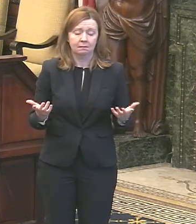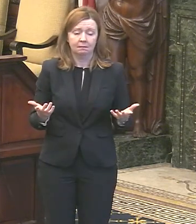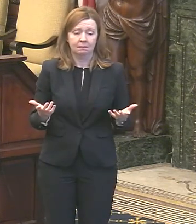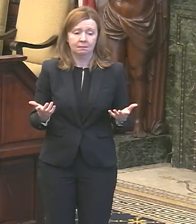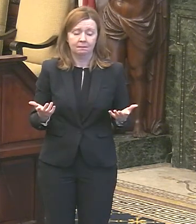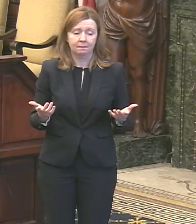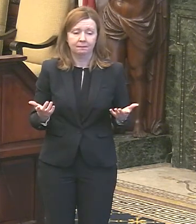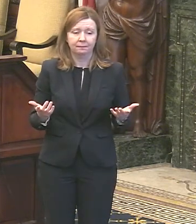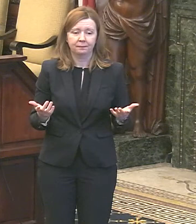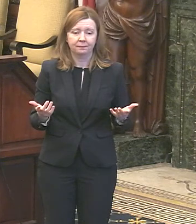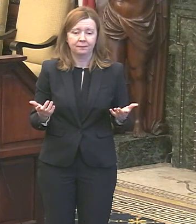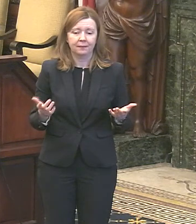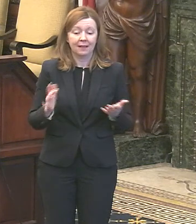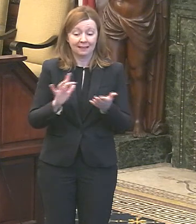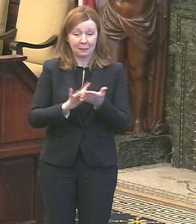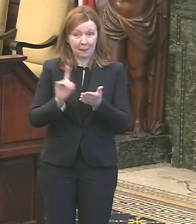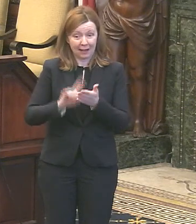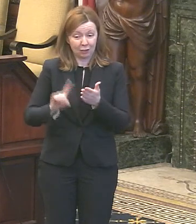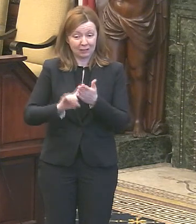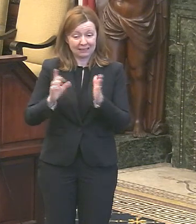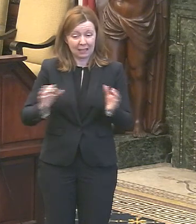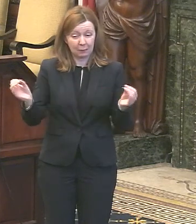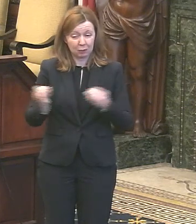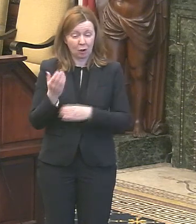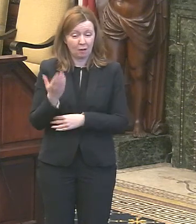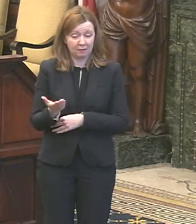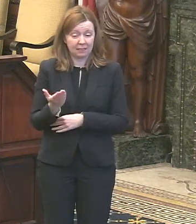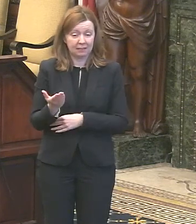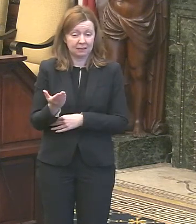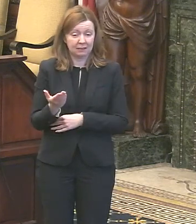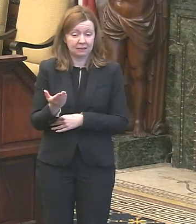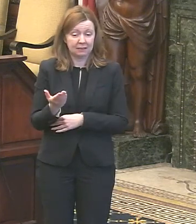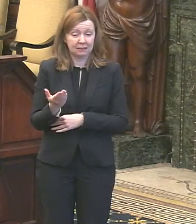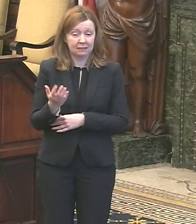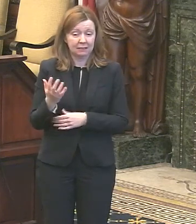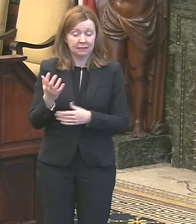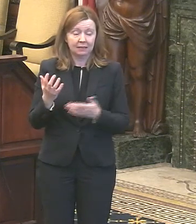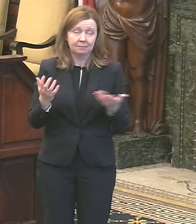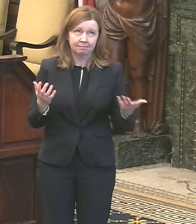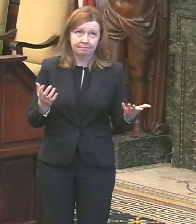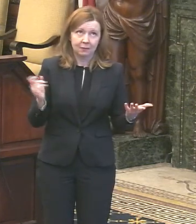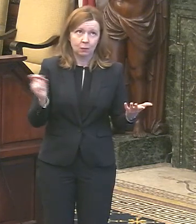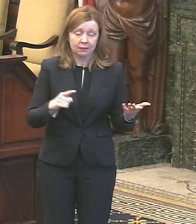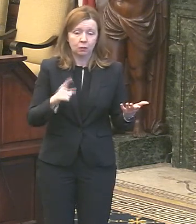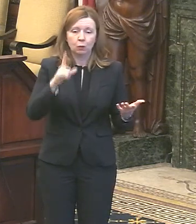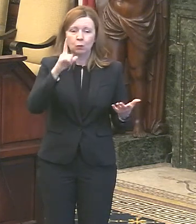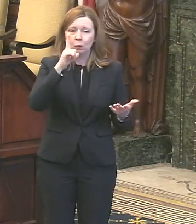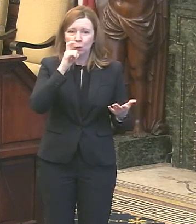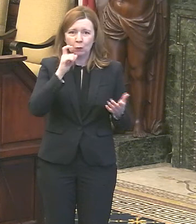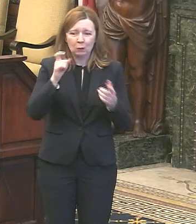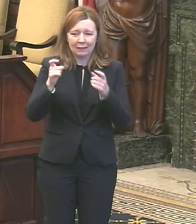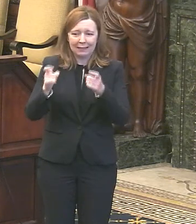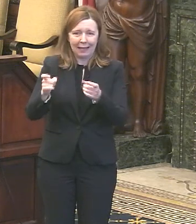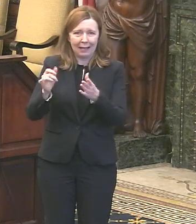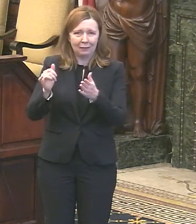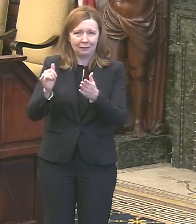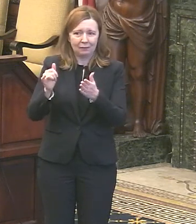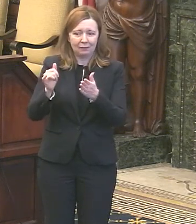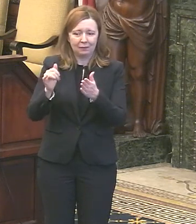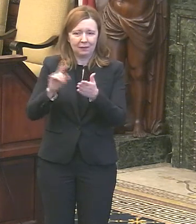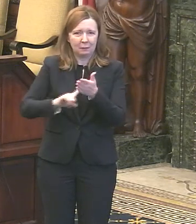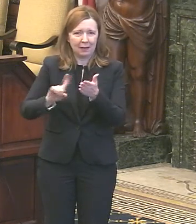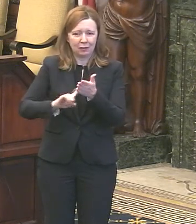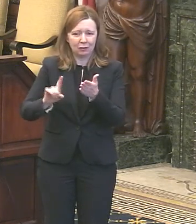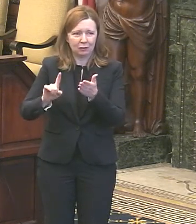Is it possible that the medical examiner's office received, or I guess the question is, who would have given the medical examiner's